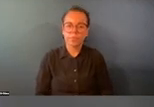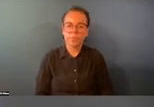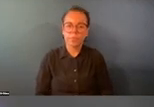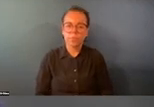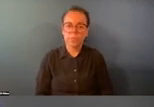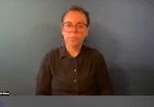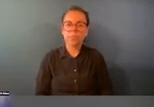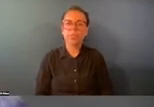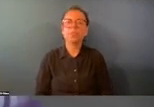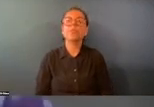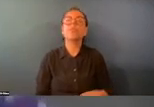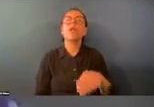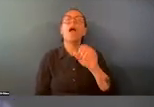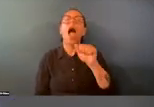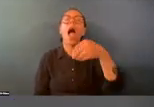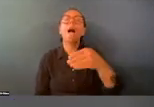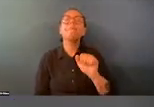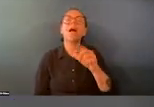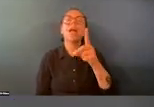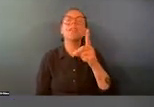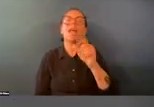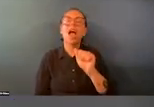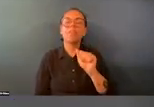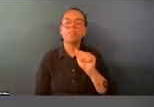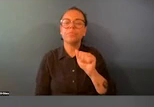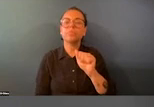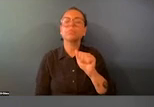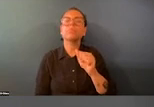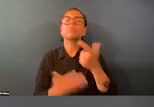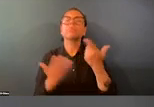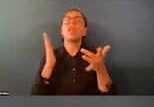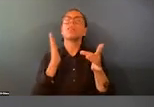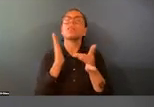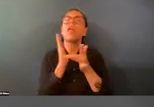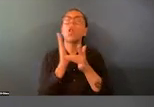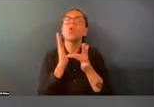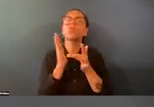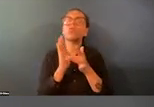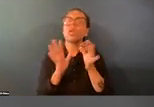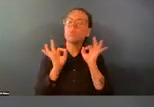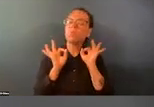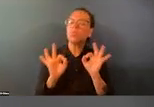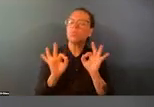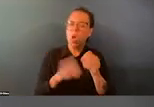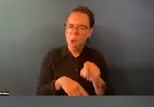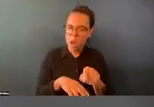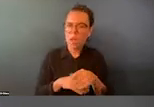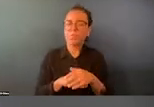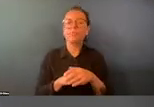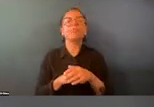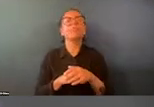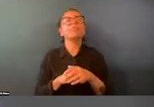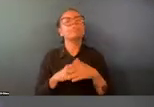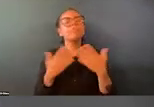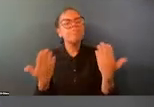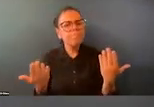And next speaker, Amanda Quintana, Climate and Health Technical Specialist, Abt Associates. She